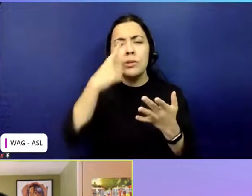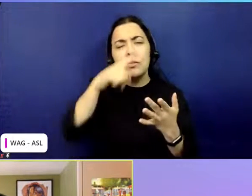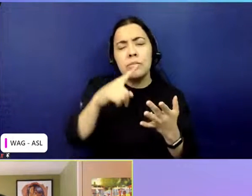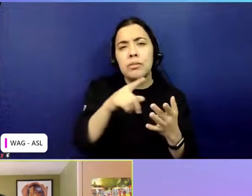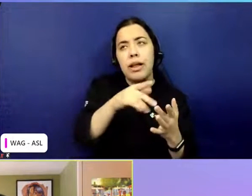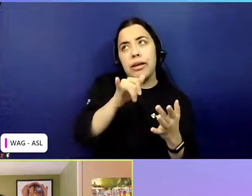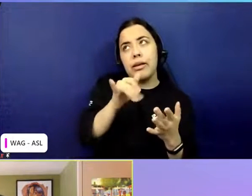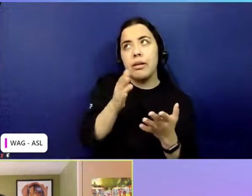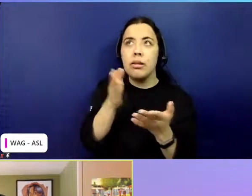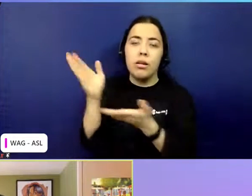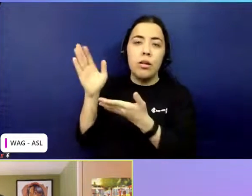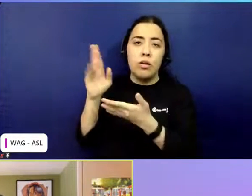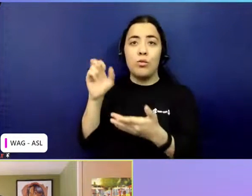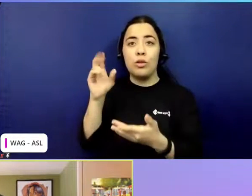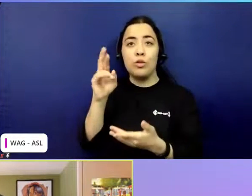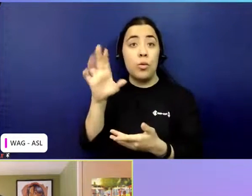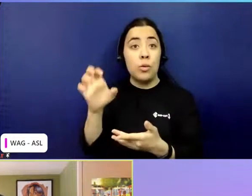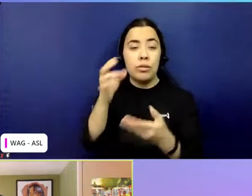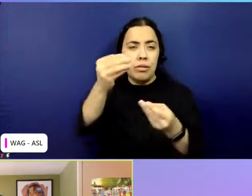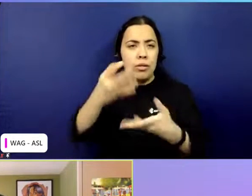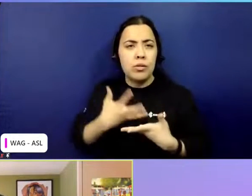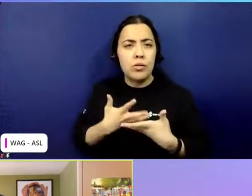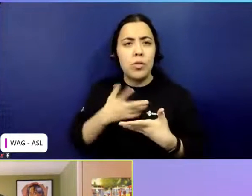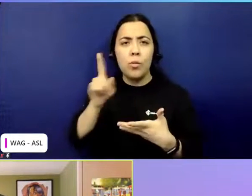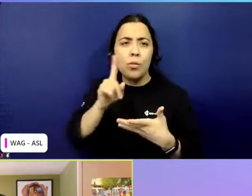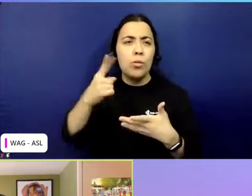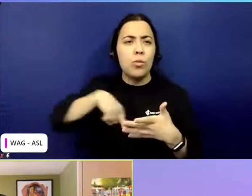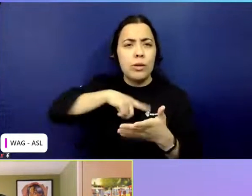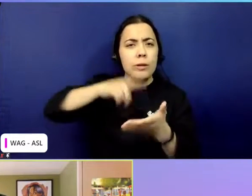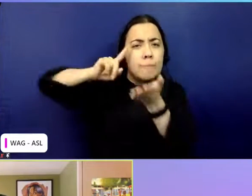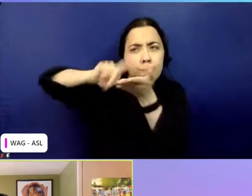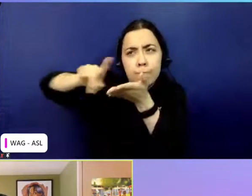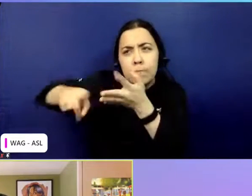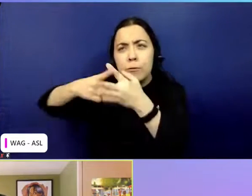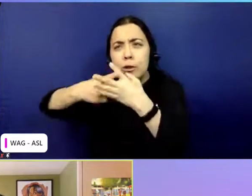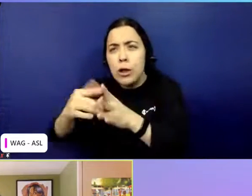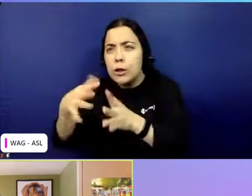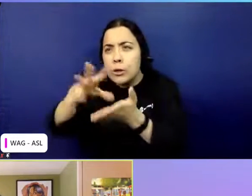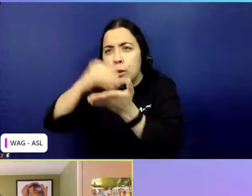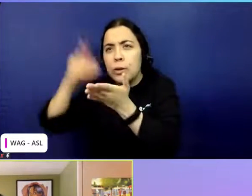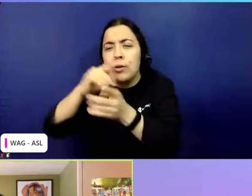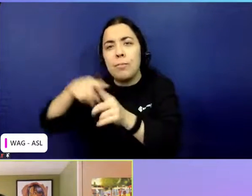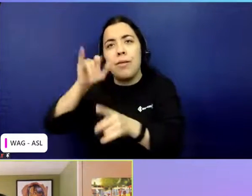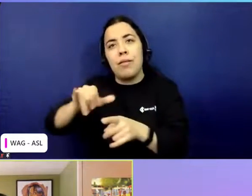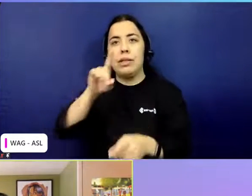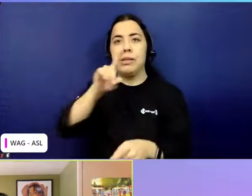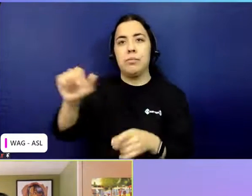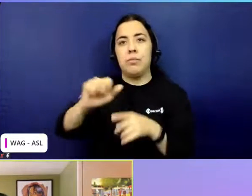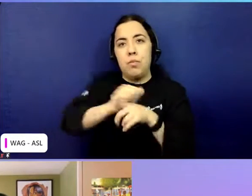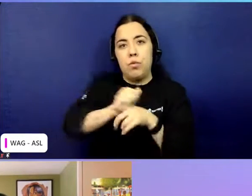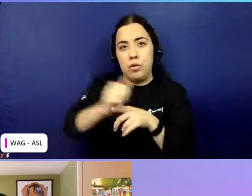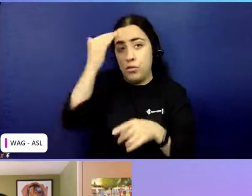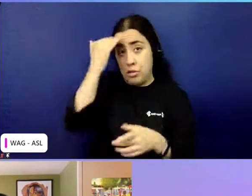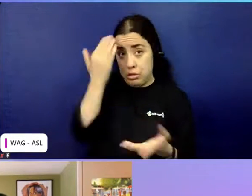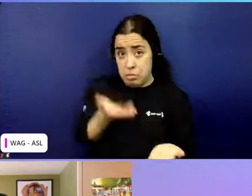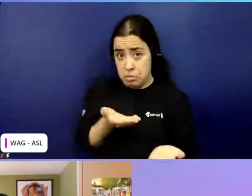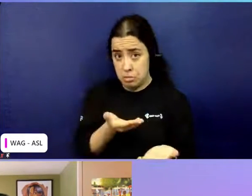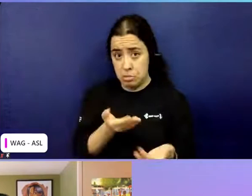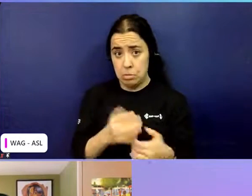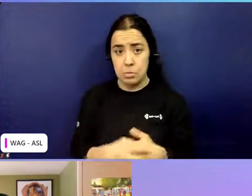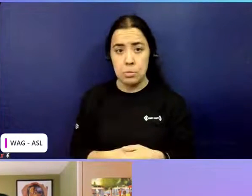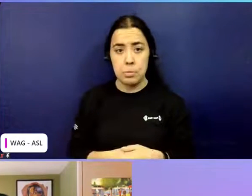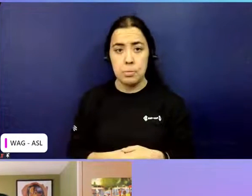this is a good place to start for someone who is trying to create that disability awareness training? That's